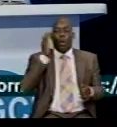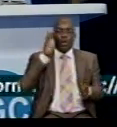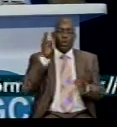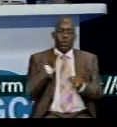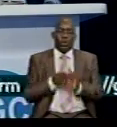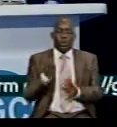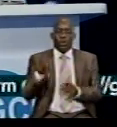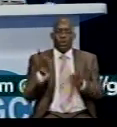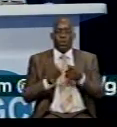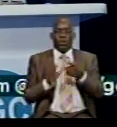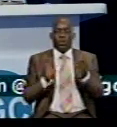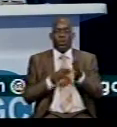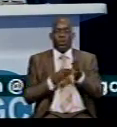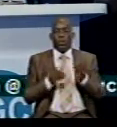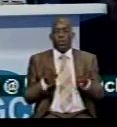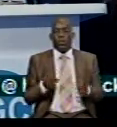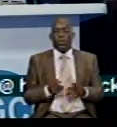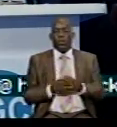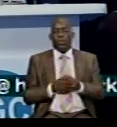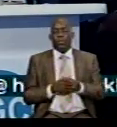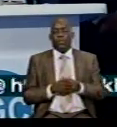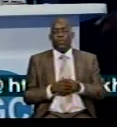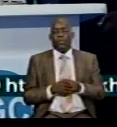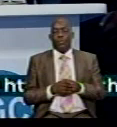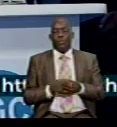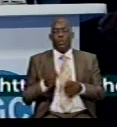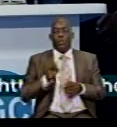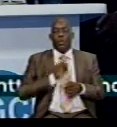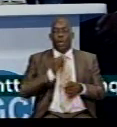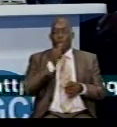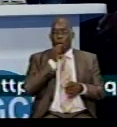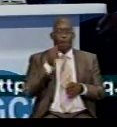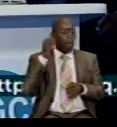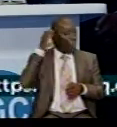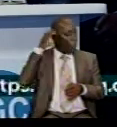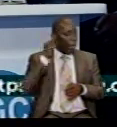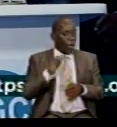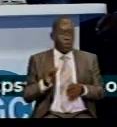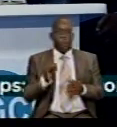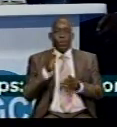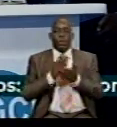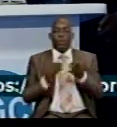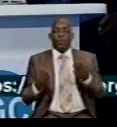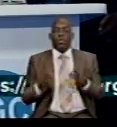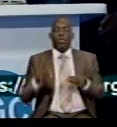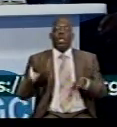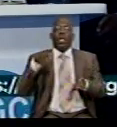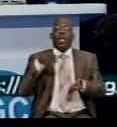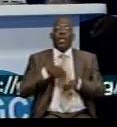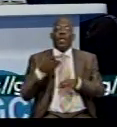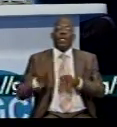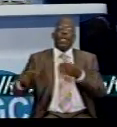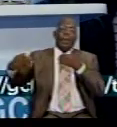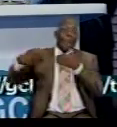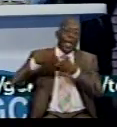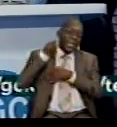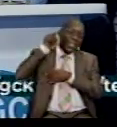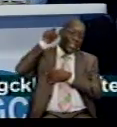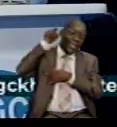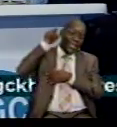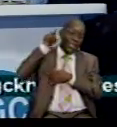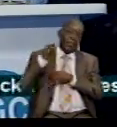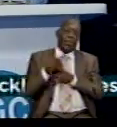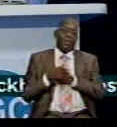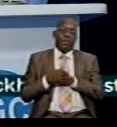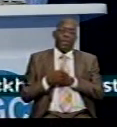vous. I'm hearing something right at the back there. Towards the road there, I'm hearing. Loin là-bas derrière.